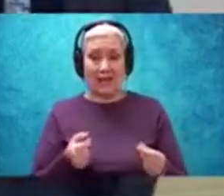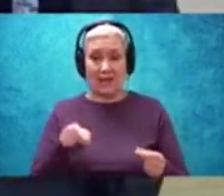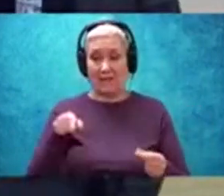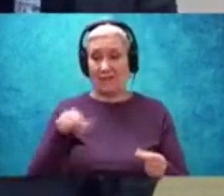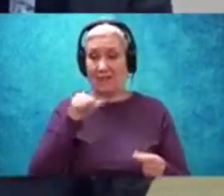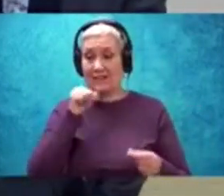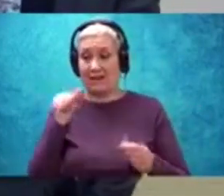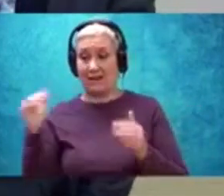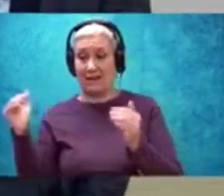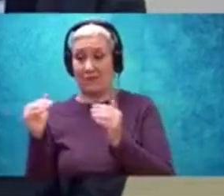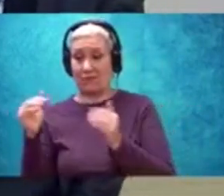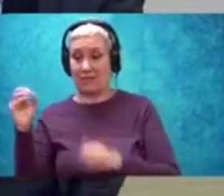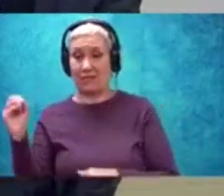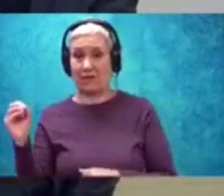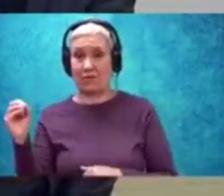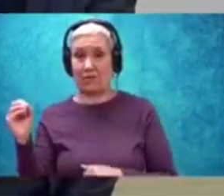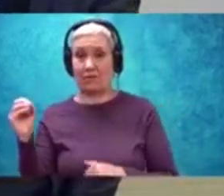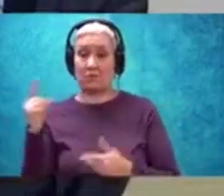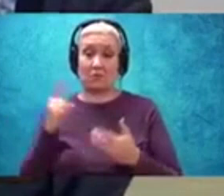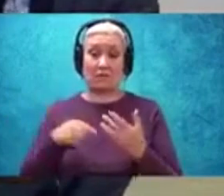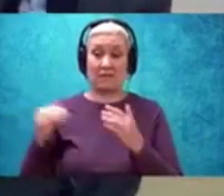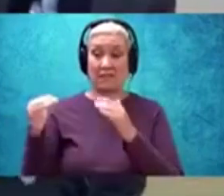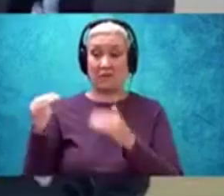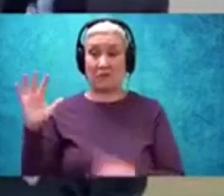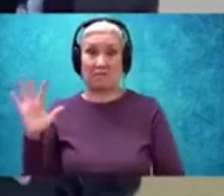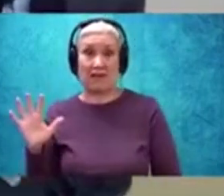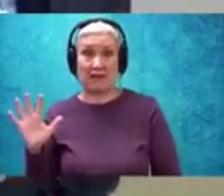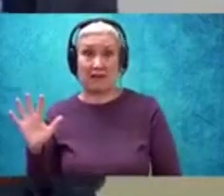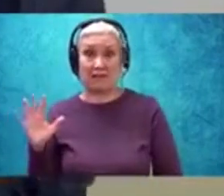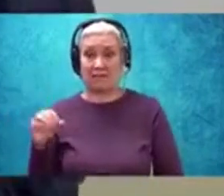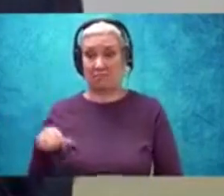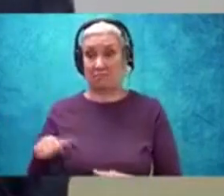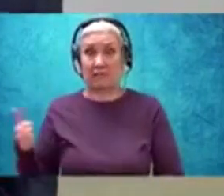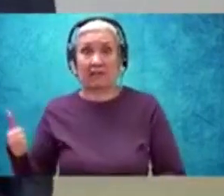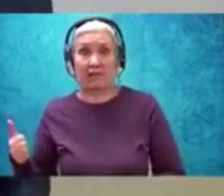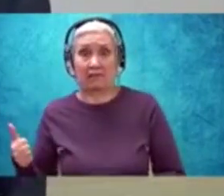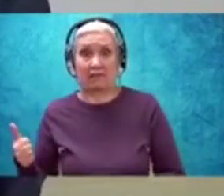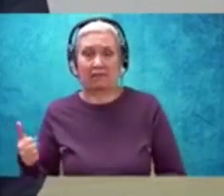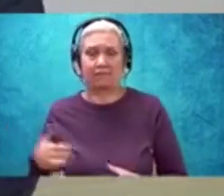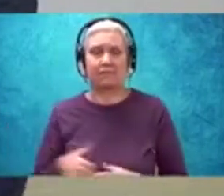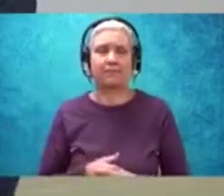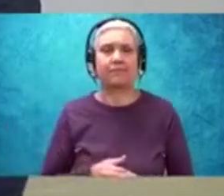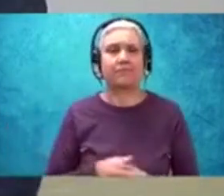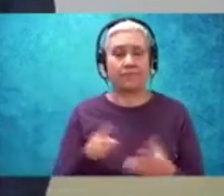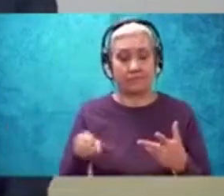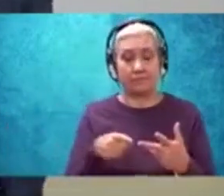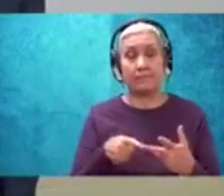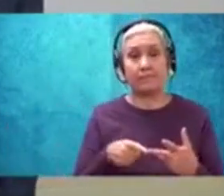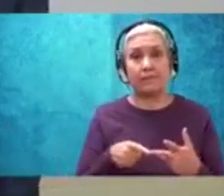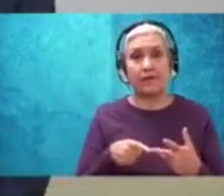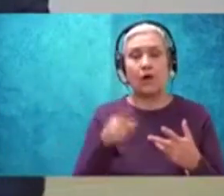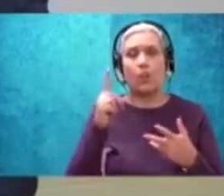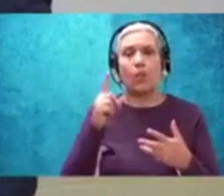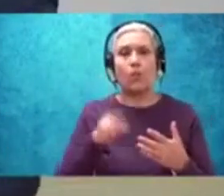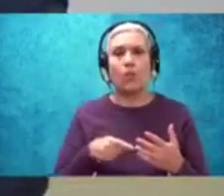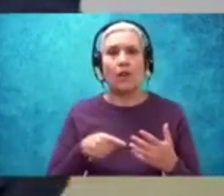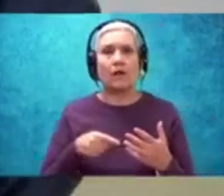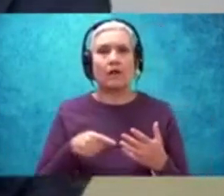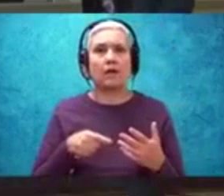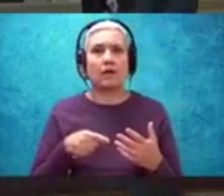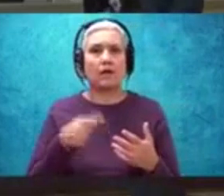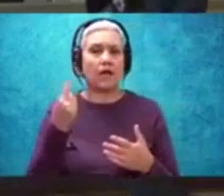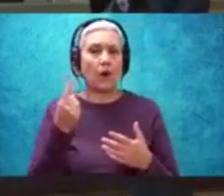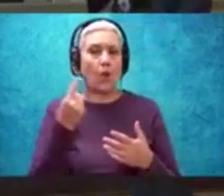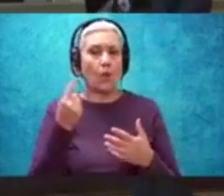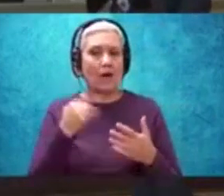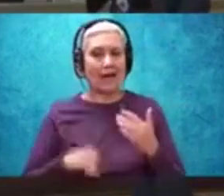this is equal to 5? What if it's equal to 10? And then lastly, what are the different strategies for solving quadratic equations? Are we